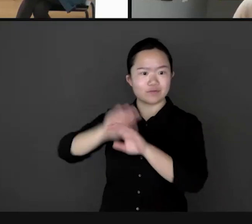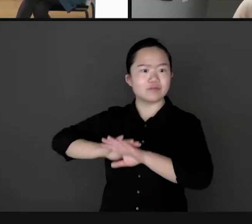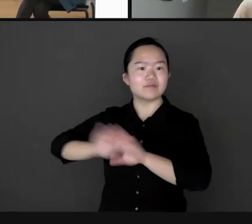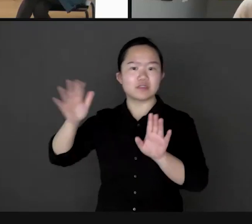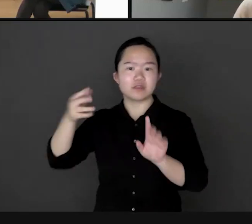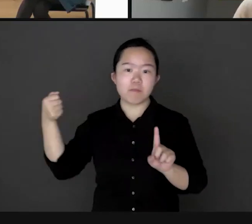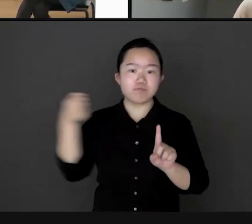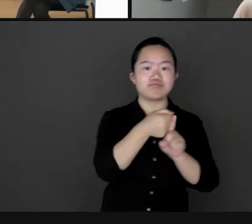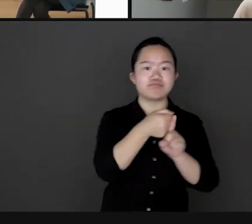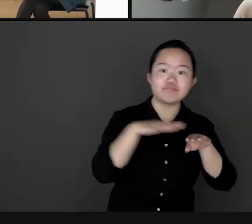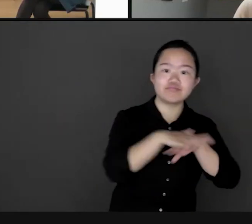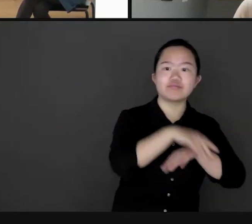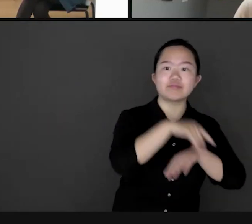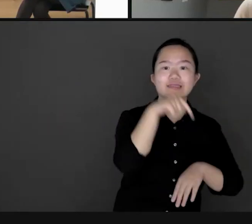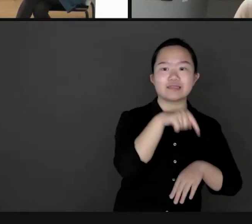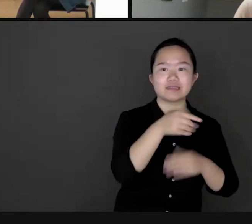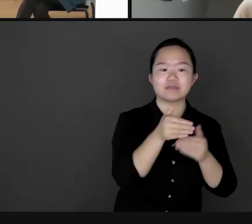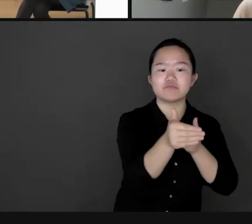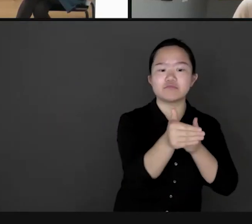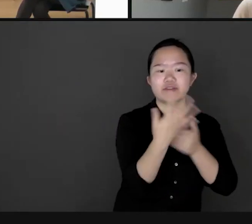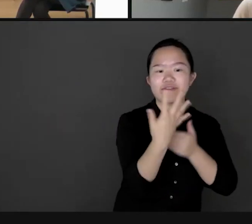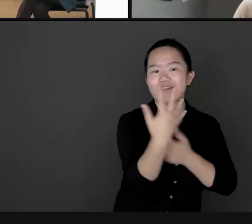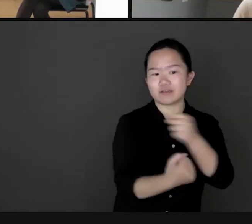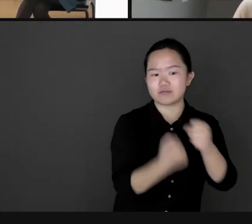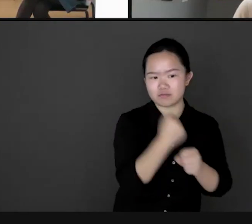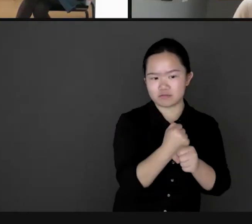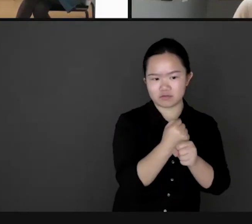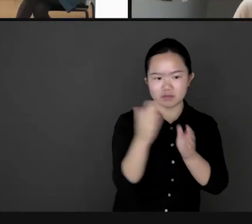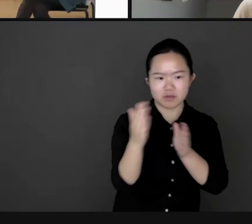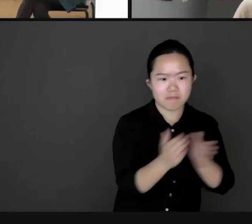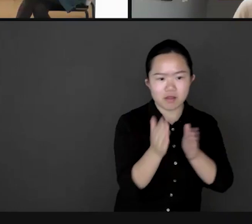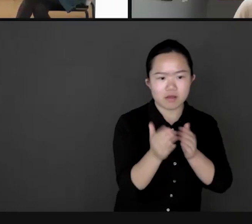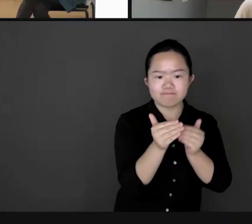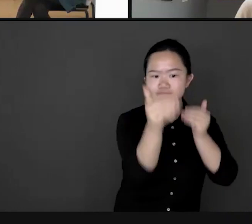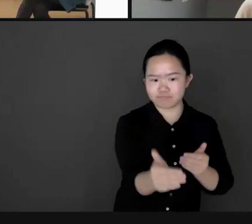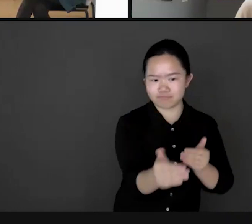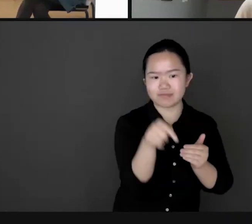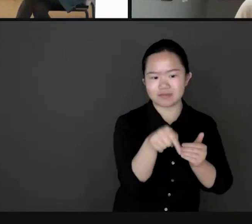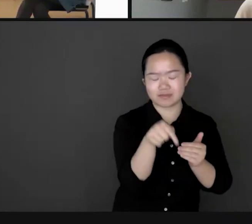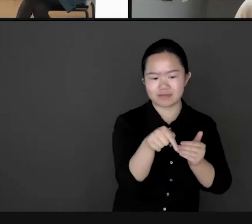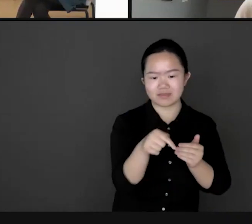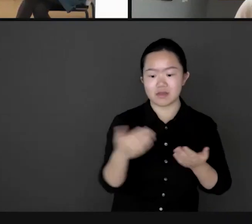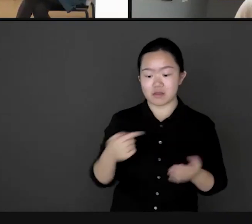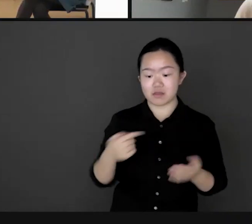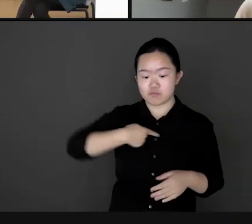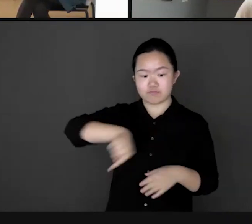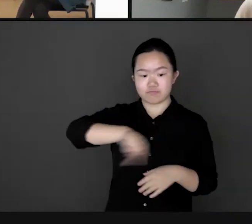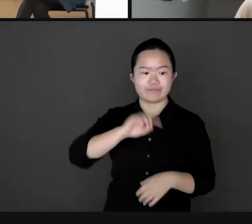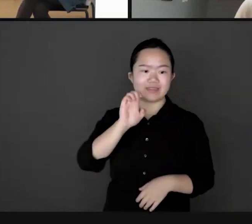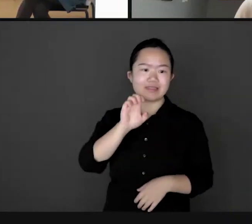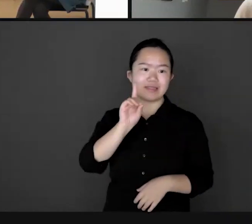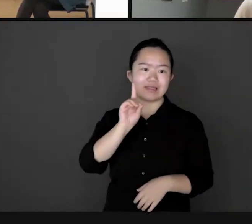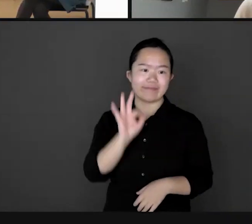level in the coming 5 years. So right now in EDF, we work very, firstly, we